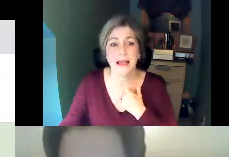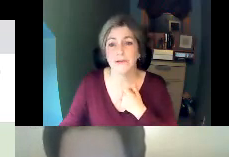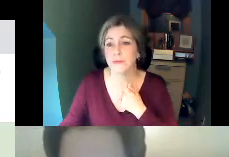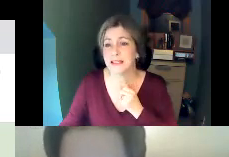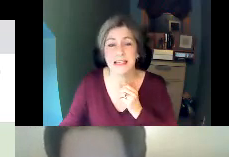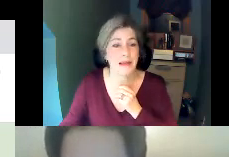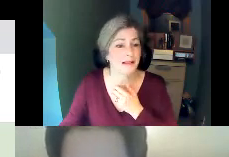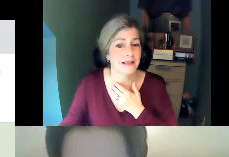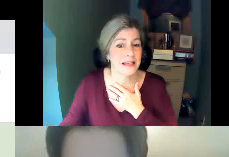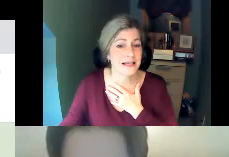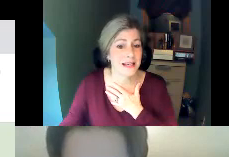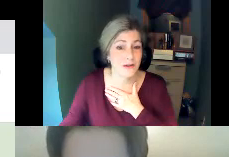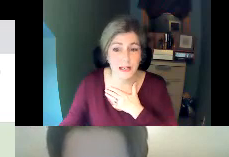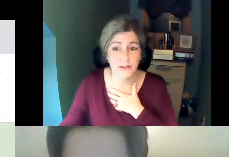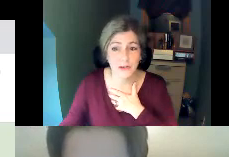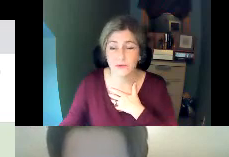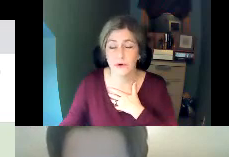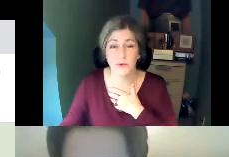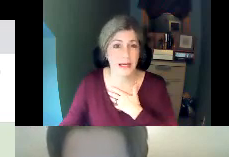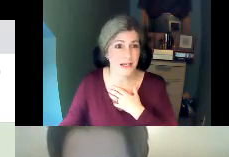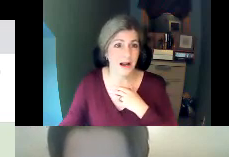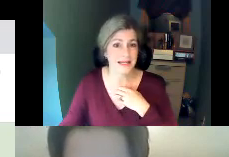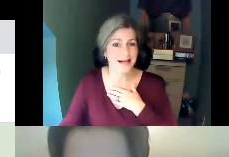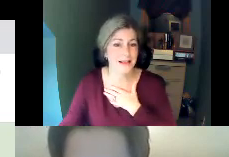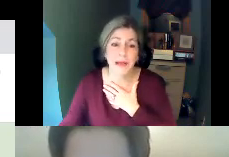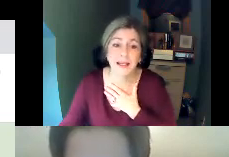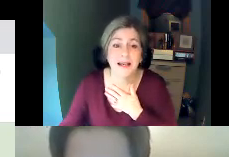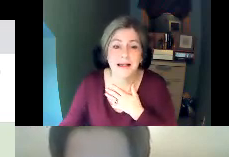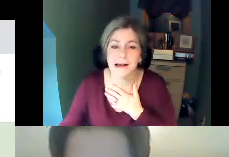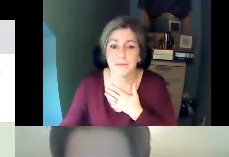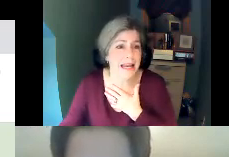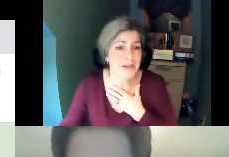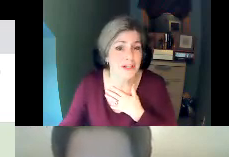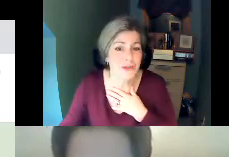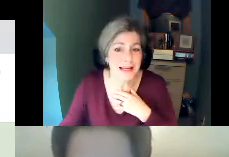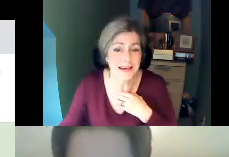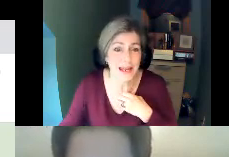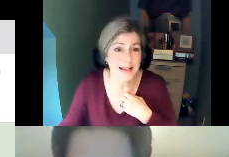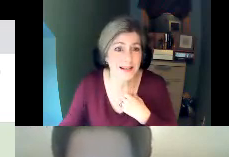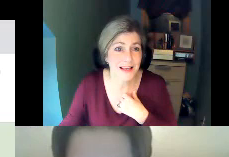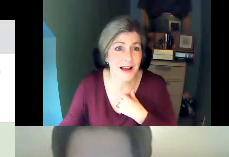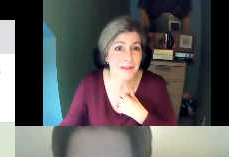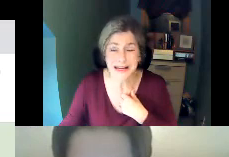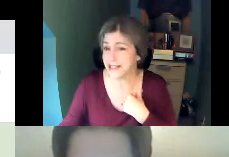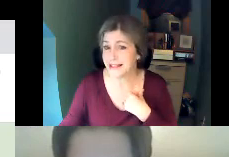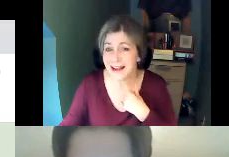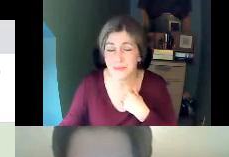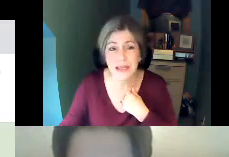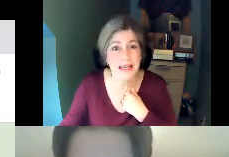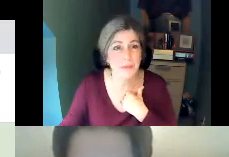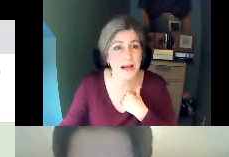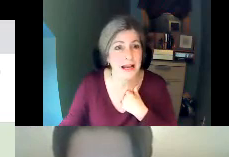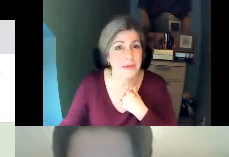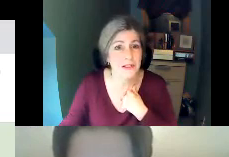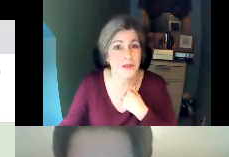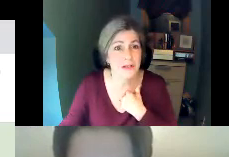So everybody's email is here if you would like to contact somebody. My name is Suzanne Gavanis. I didn't say that at the